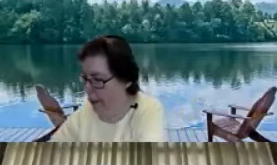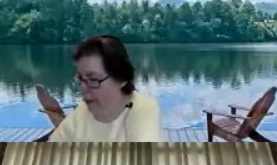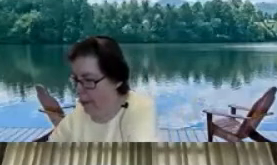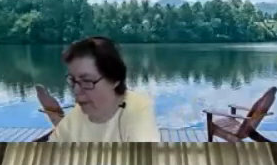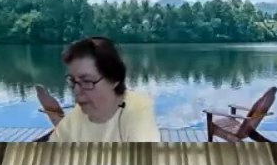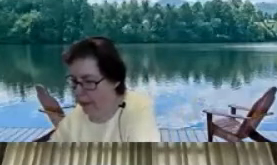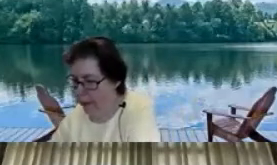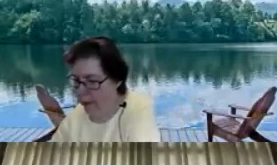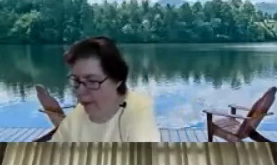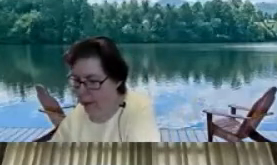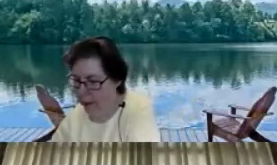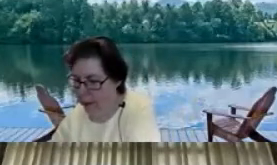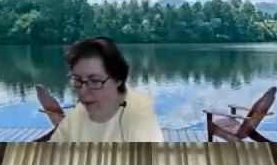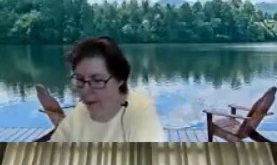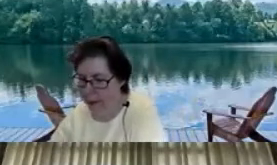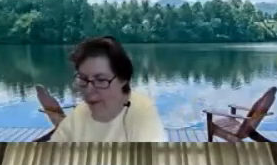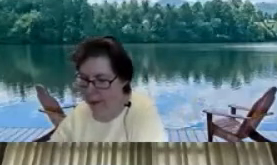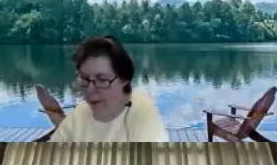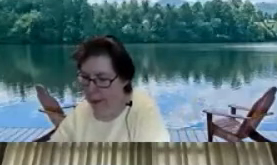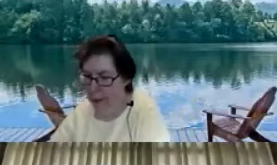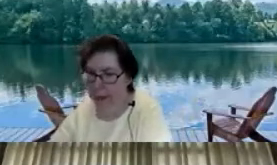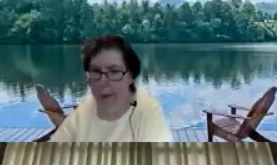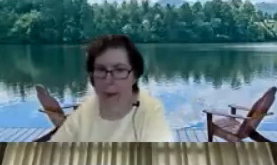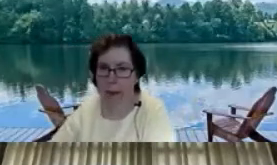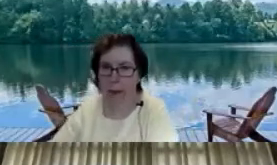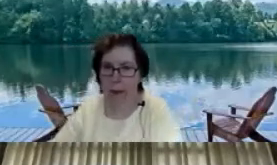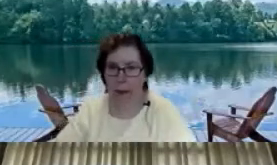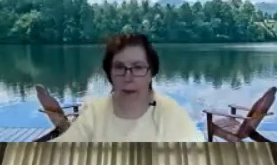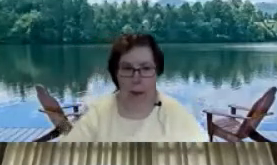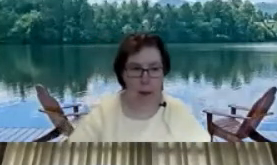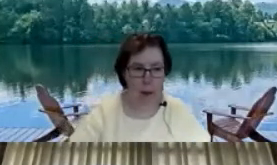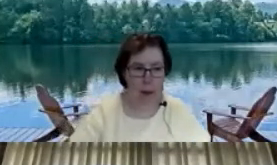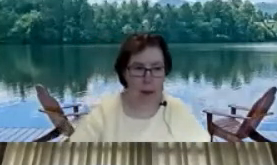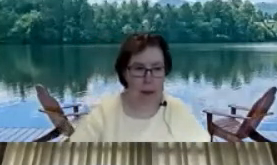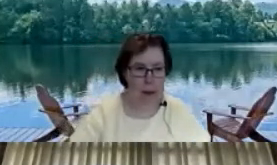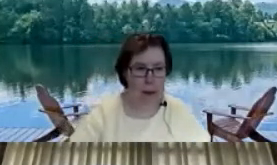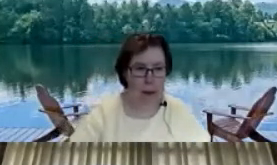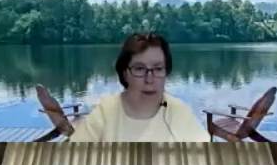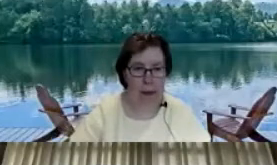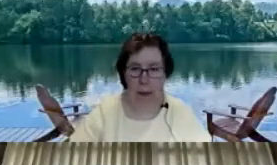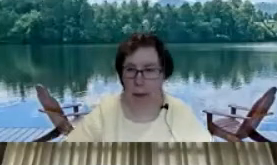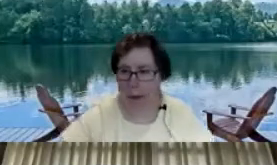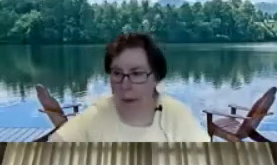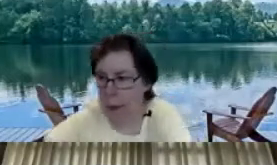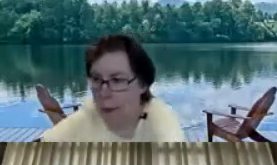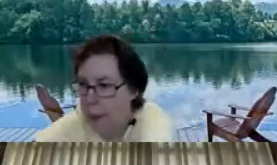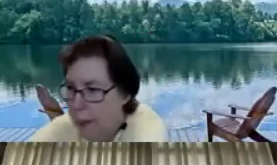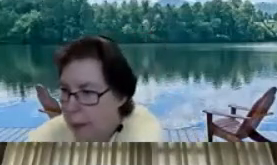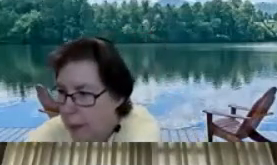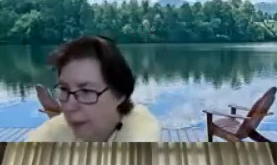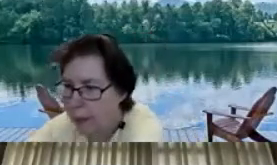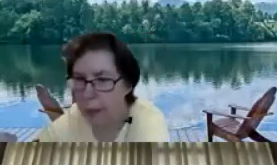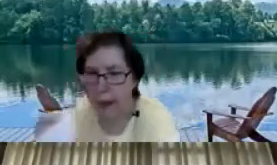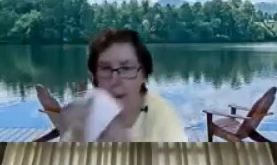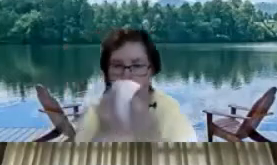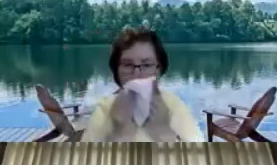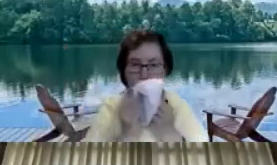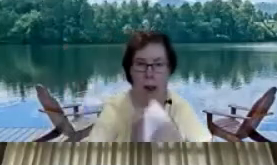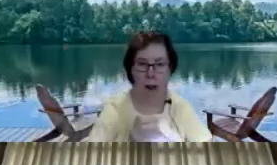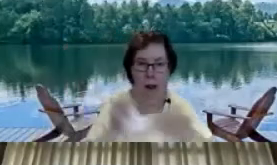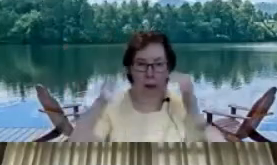a conversation about each one with questions. As participants, we encourage you to engage in dialogue with Hank,